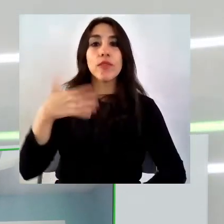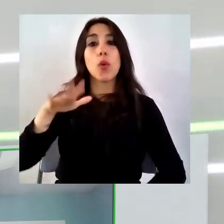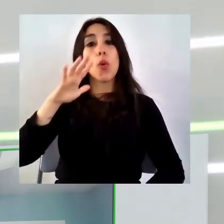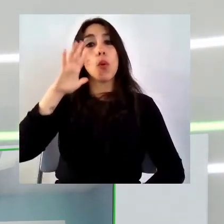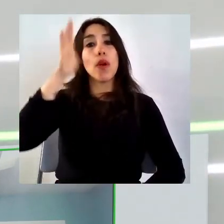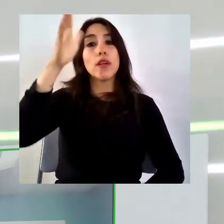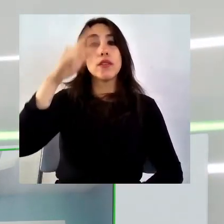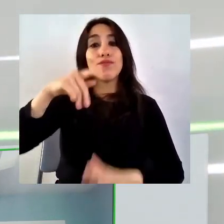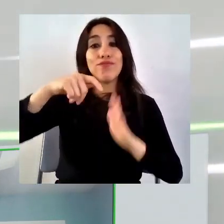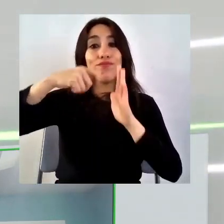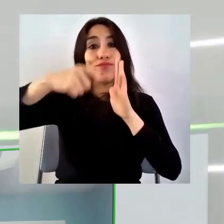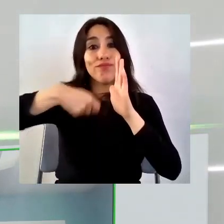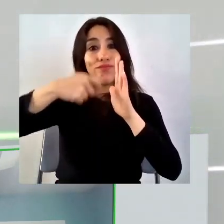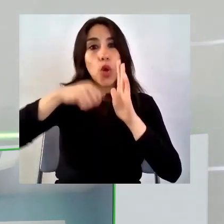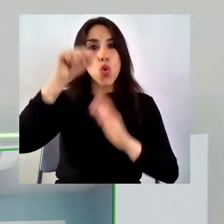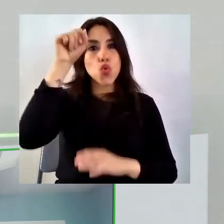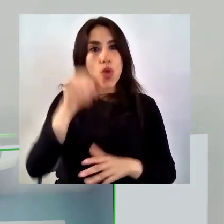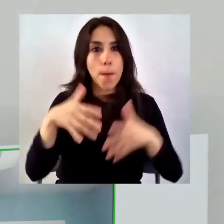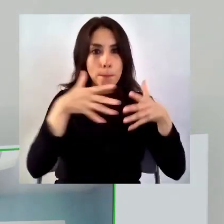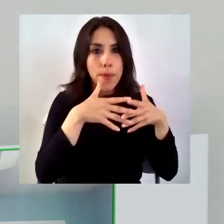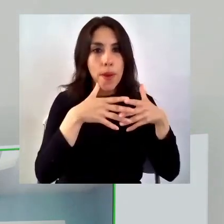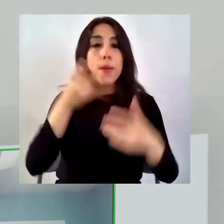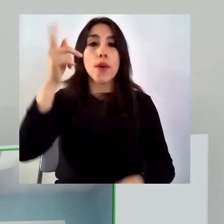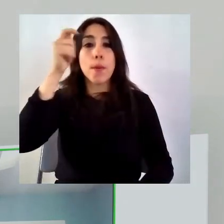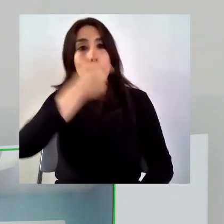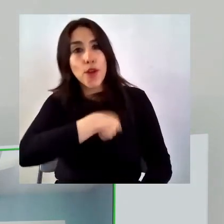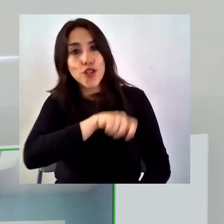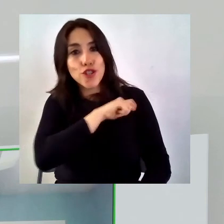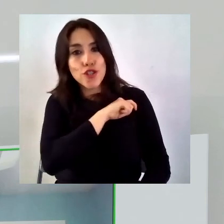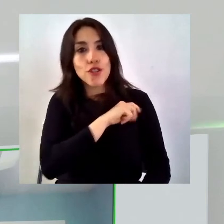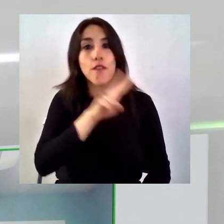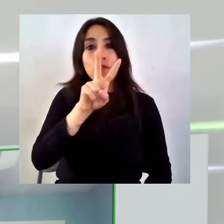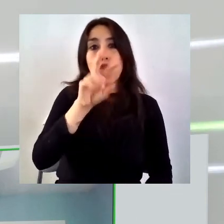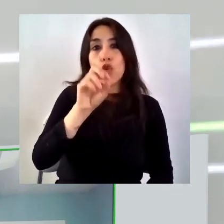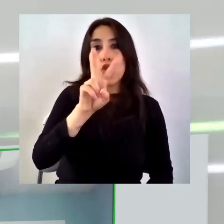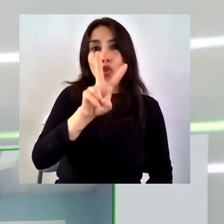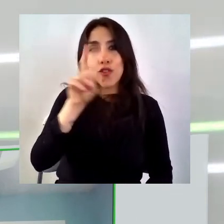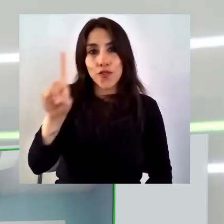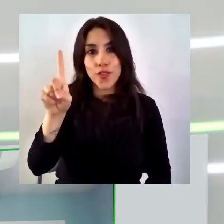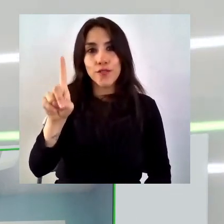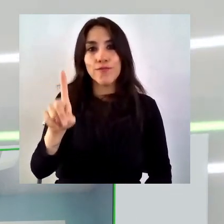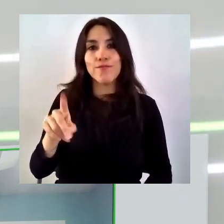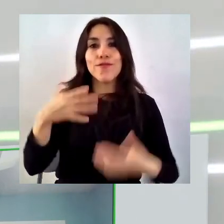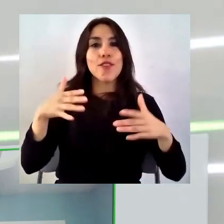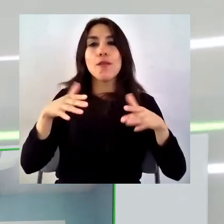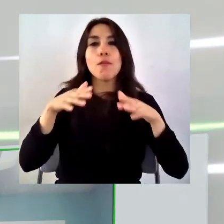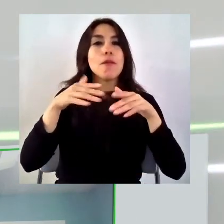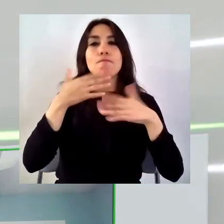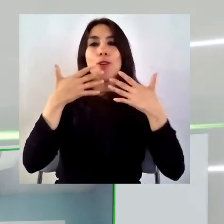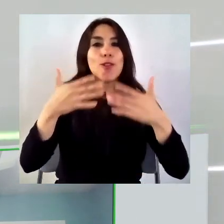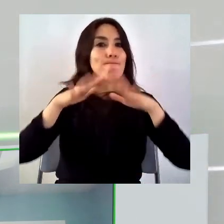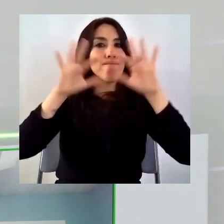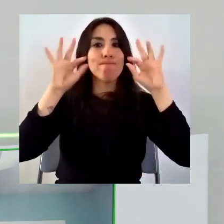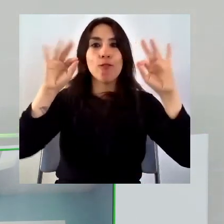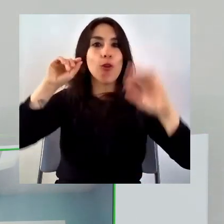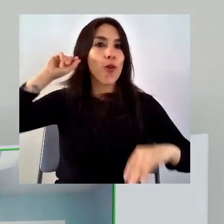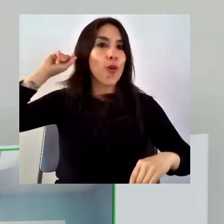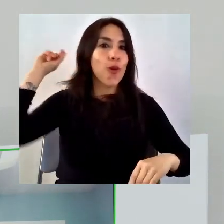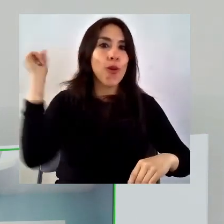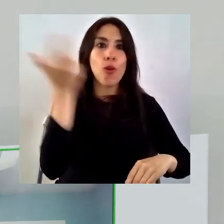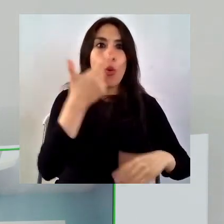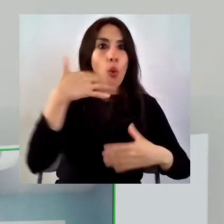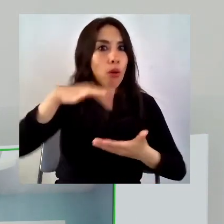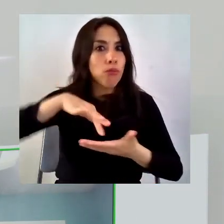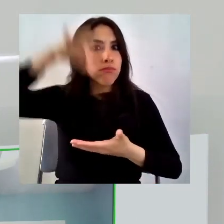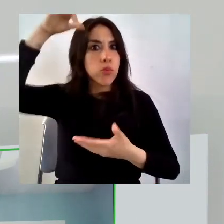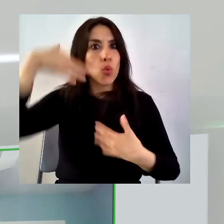Conference for Latin America, the Spanish-speaking world. We wish you success in all your future undertakings and an excellent